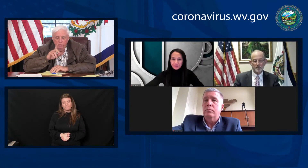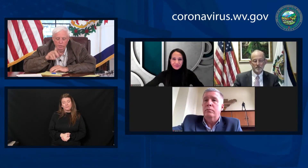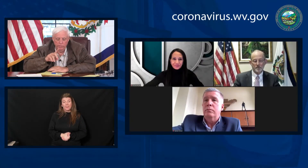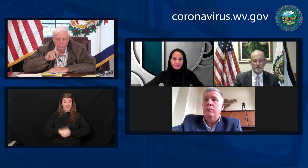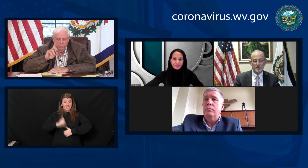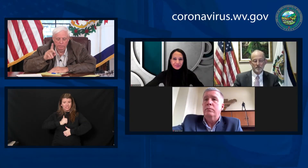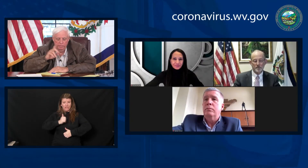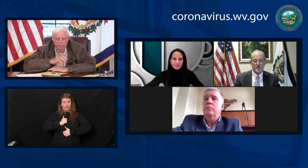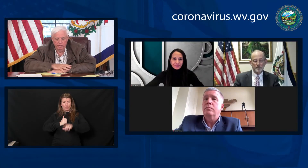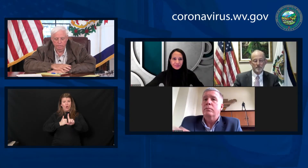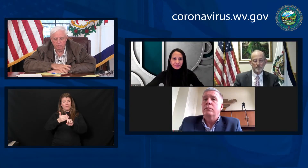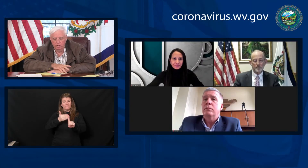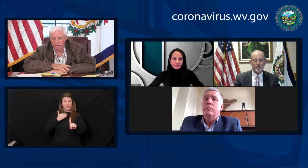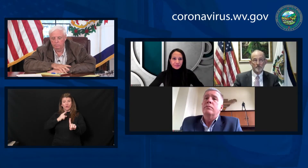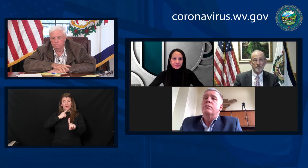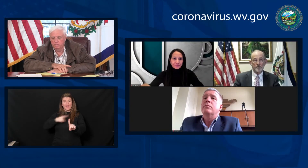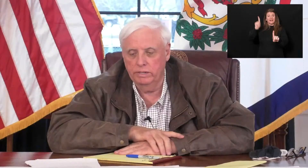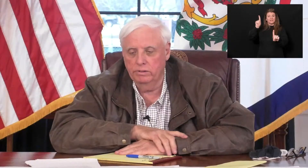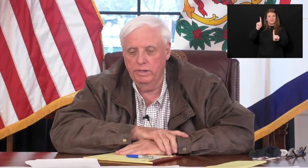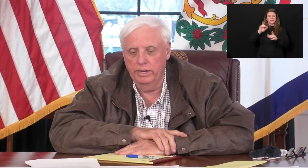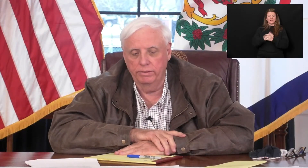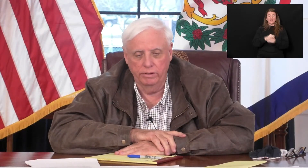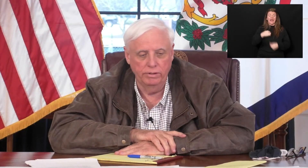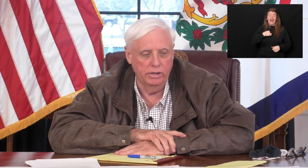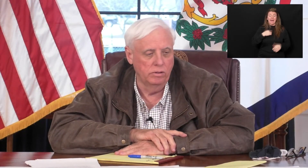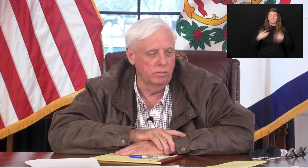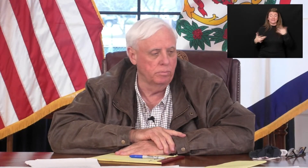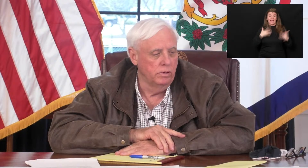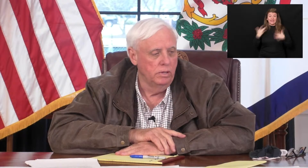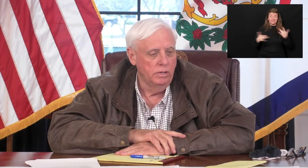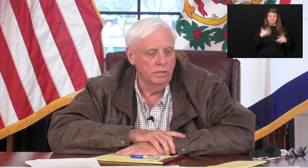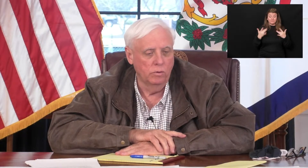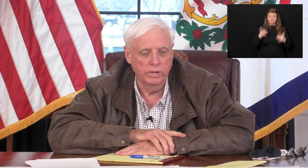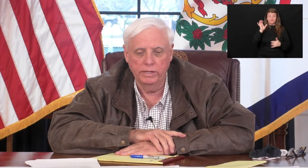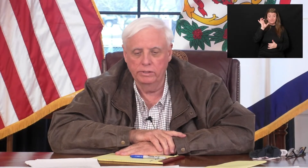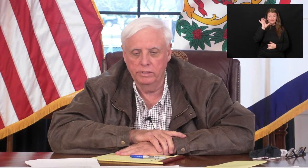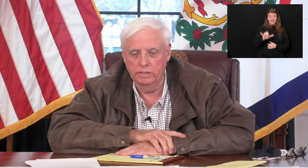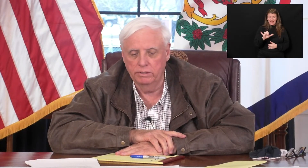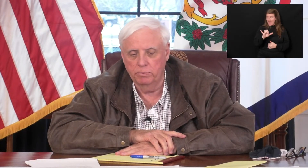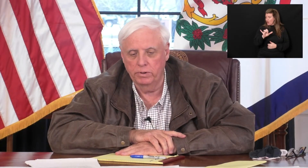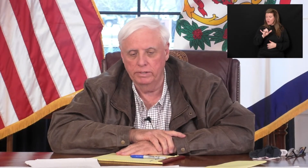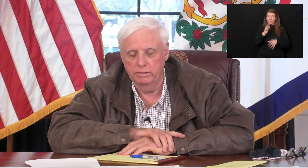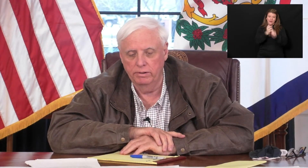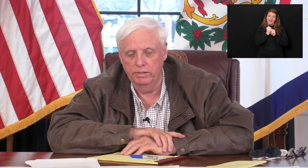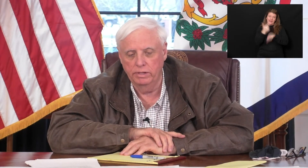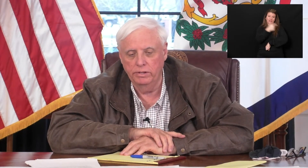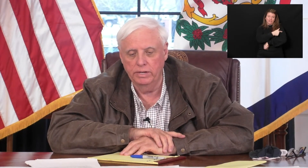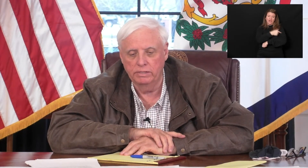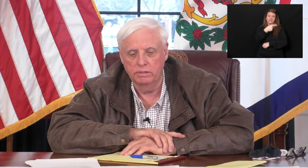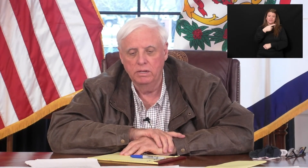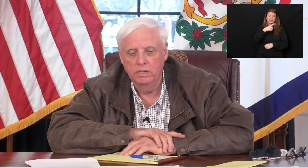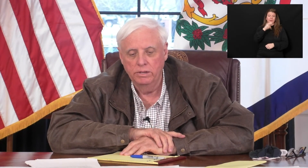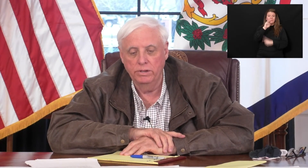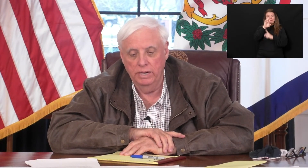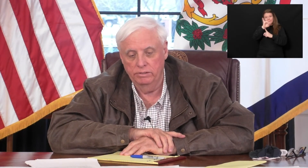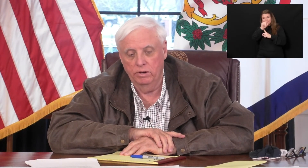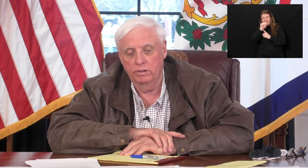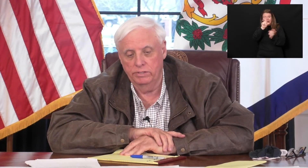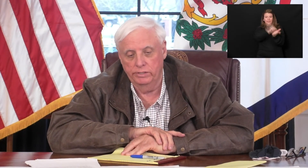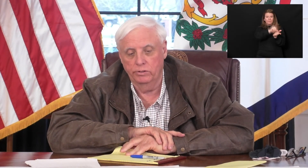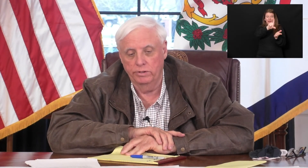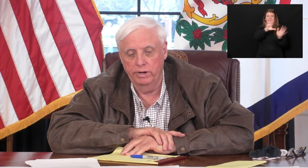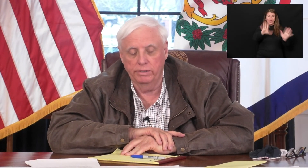General, before you go, let me just say this, Mark. I'm tickled to death that we're getting those shots to the press and everything. You guys